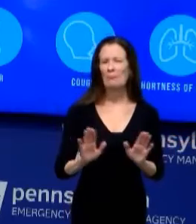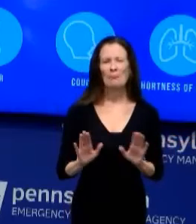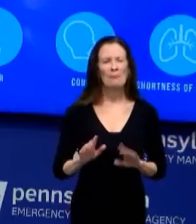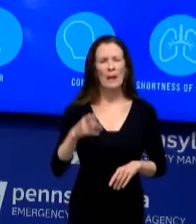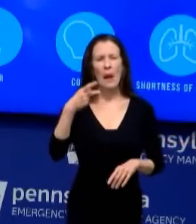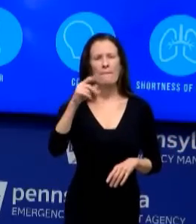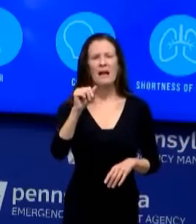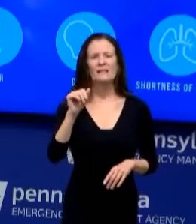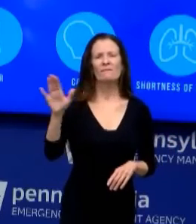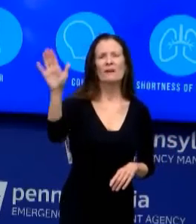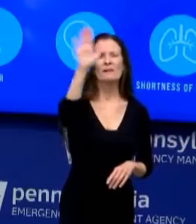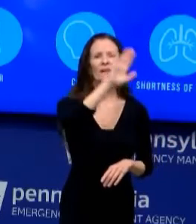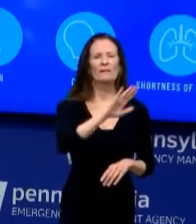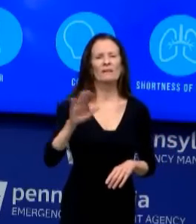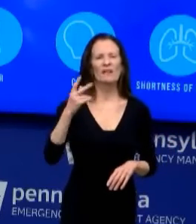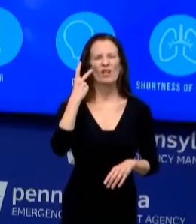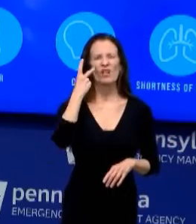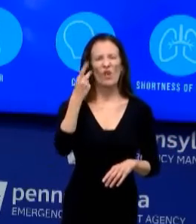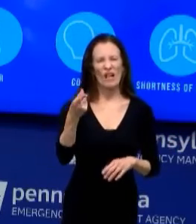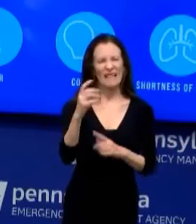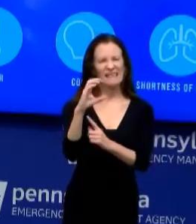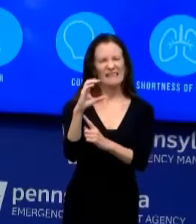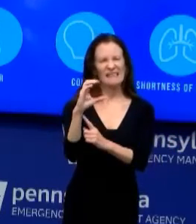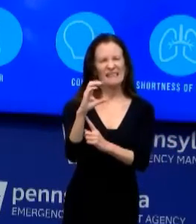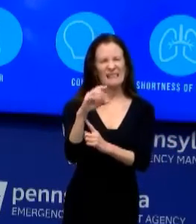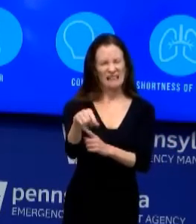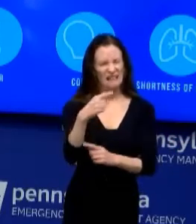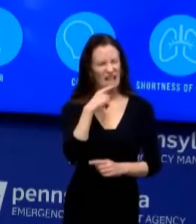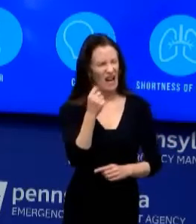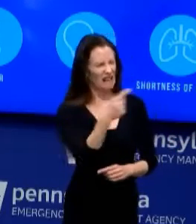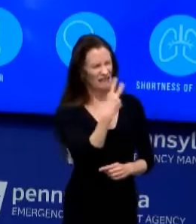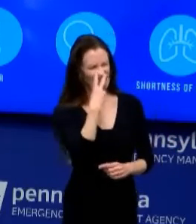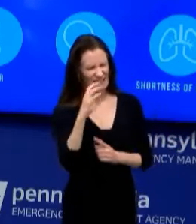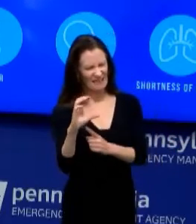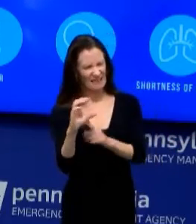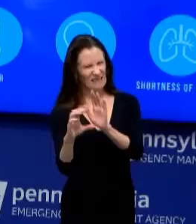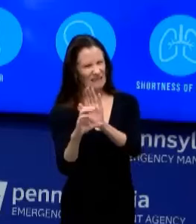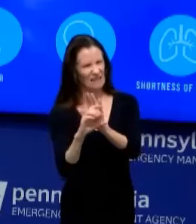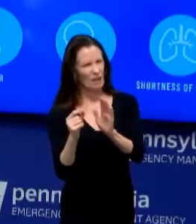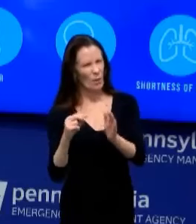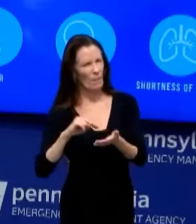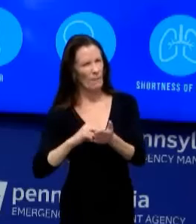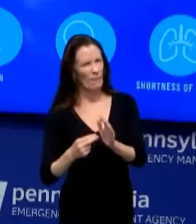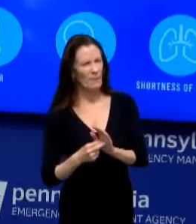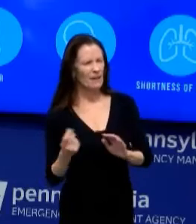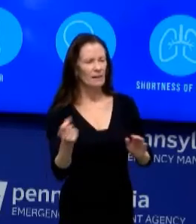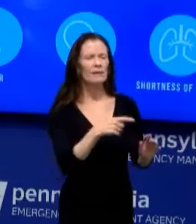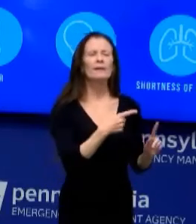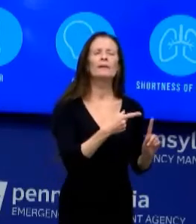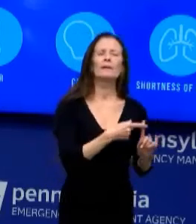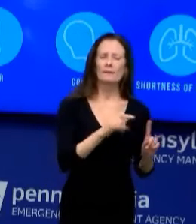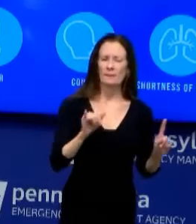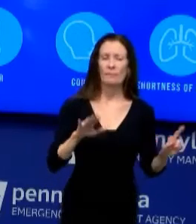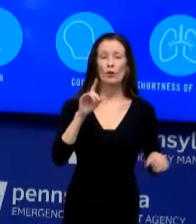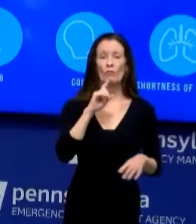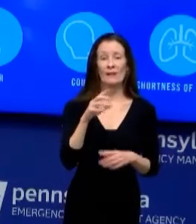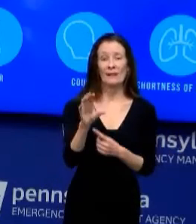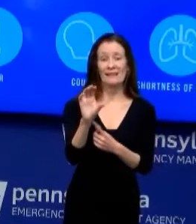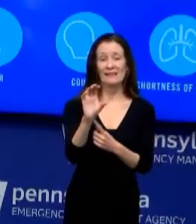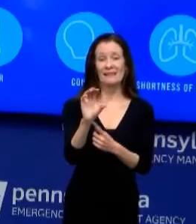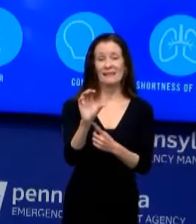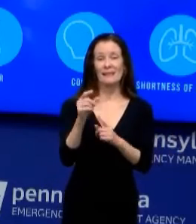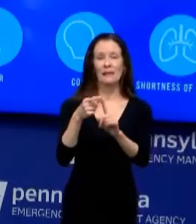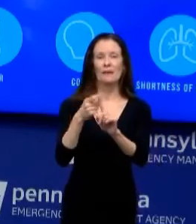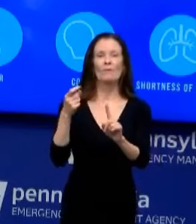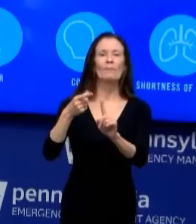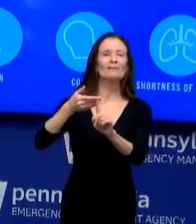put in the entire state stay-at-home order. So we'll see what that scoreboard says. But more important than a scoreboard is what